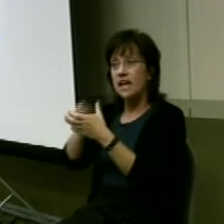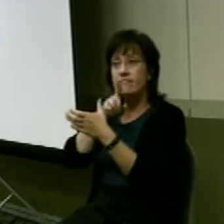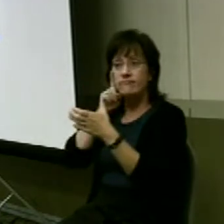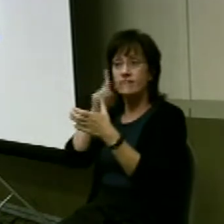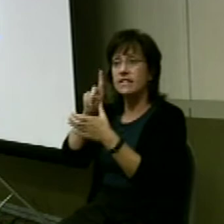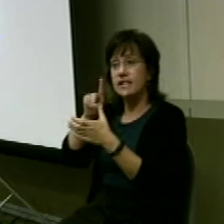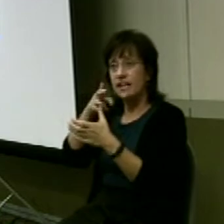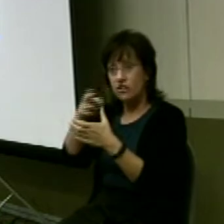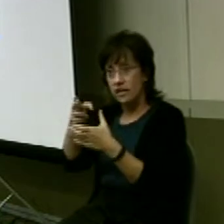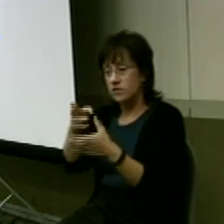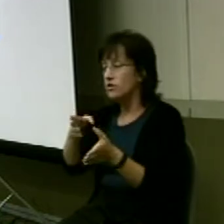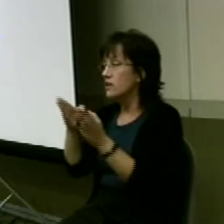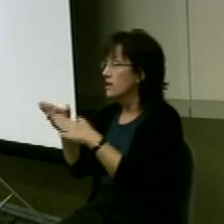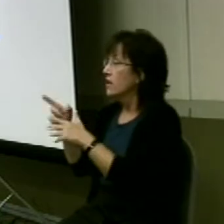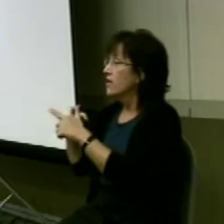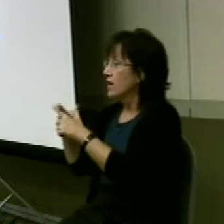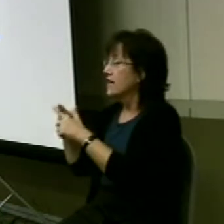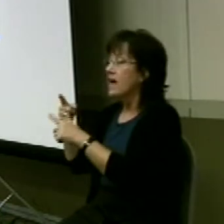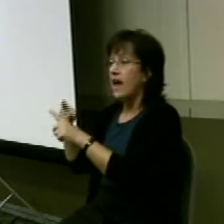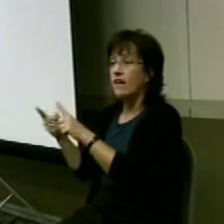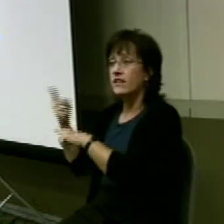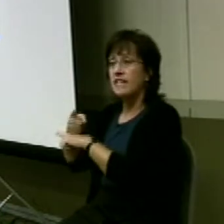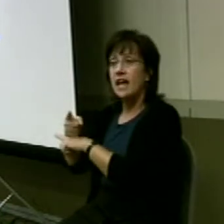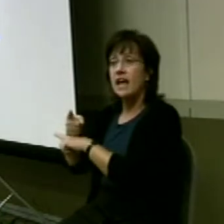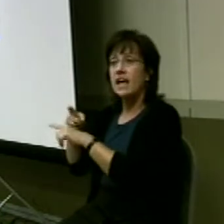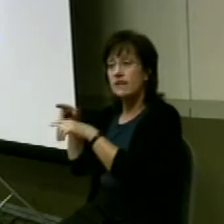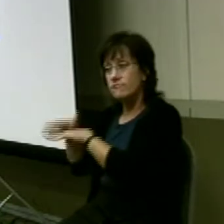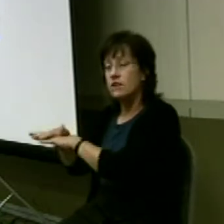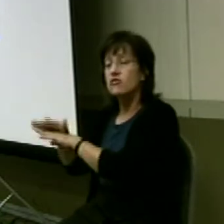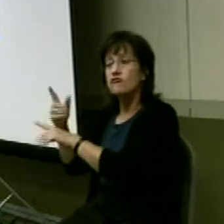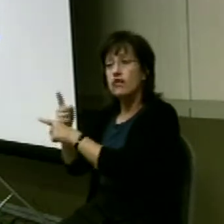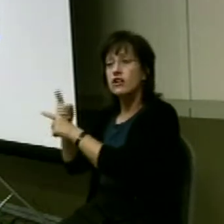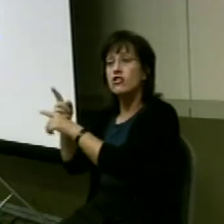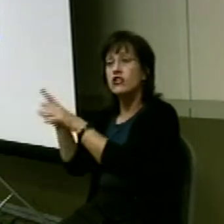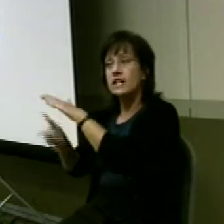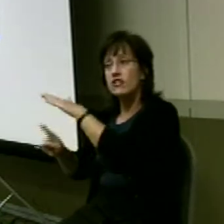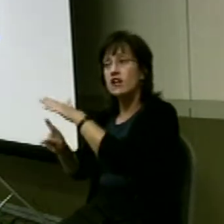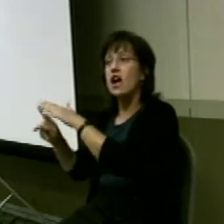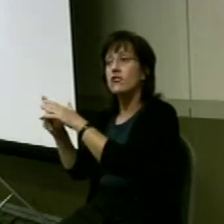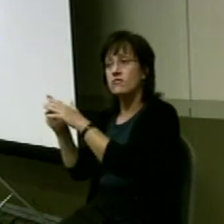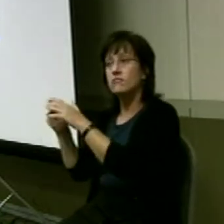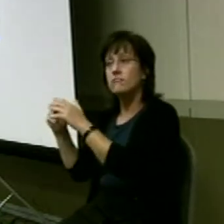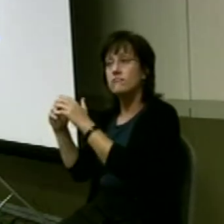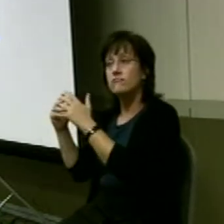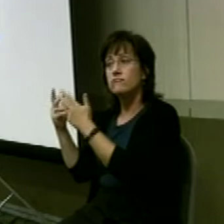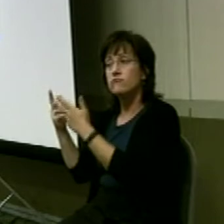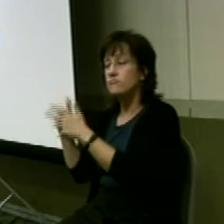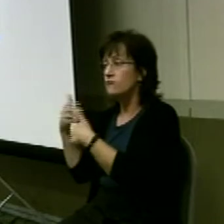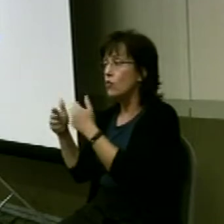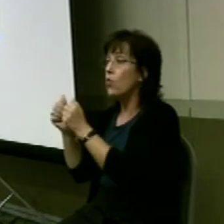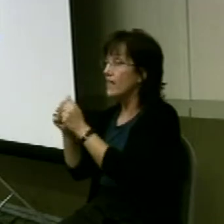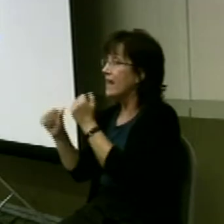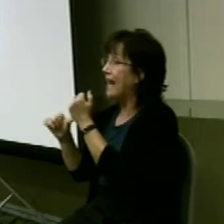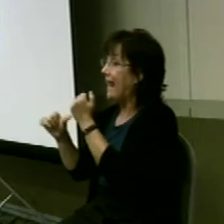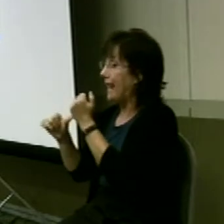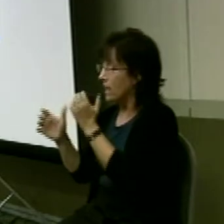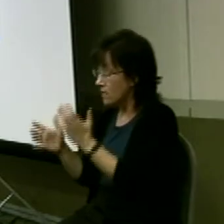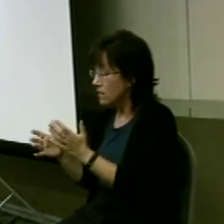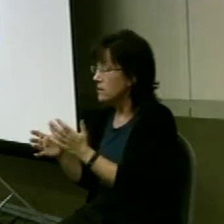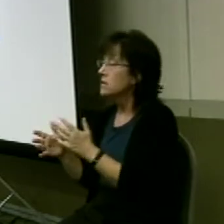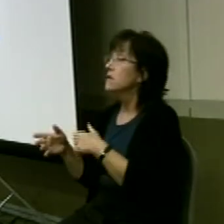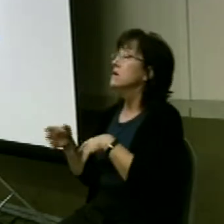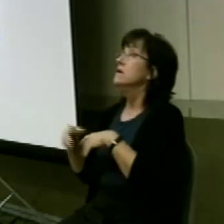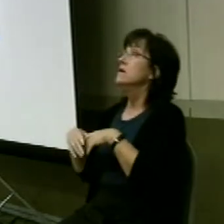self-contained DHH, and then he was half a day in regular education kindergarten with an aide. He did really well academically.